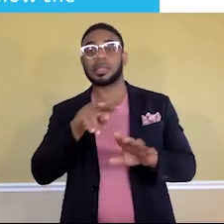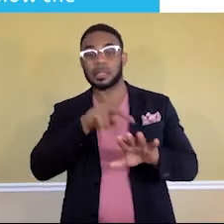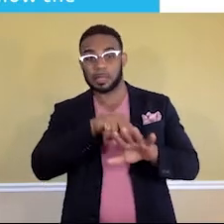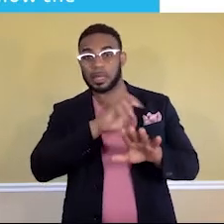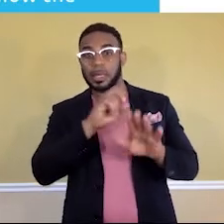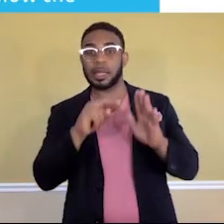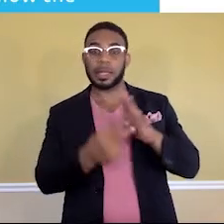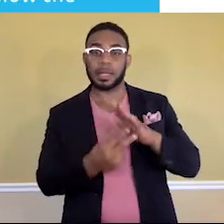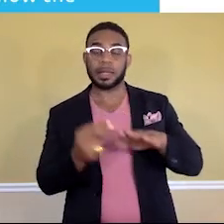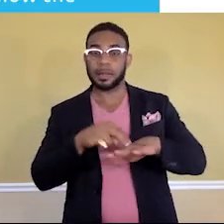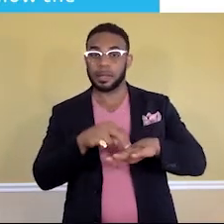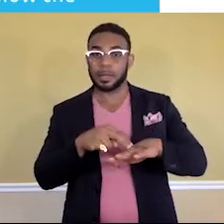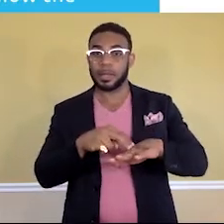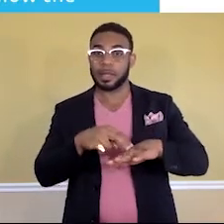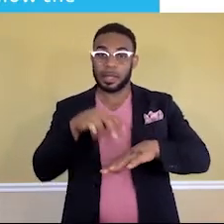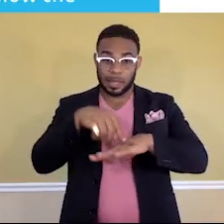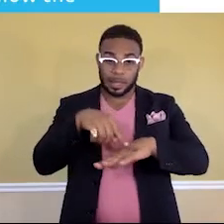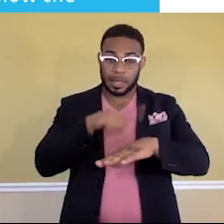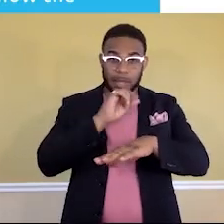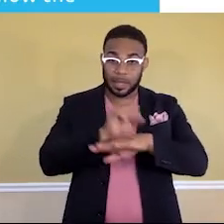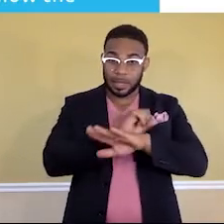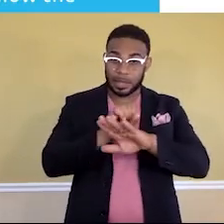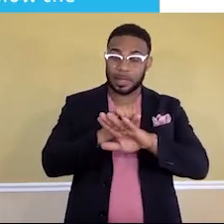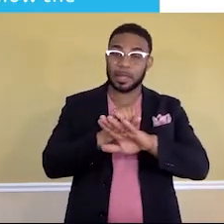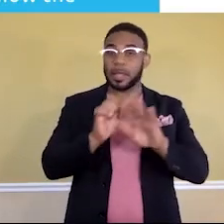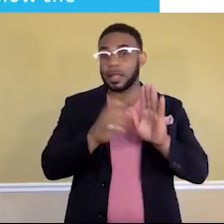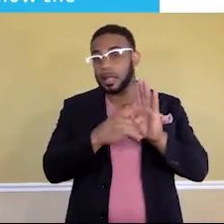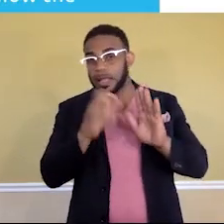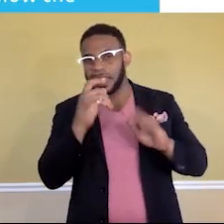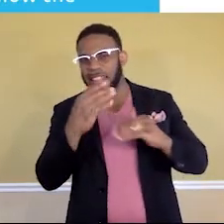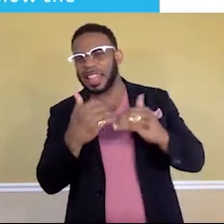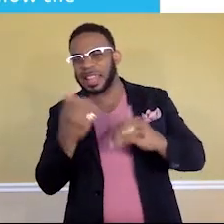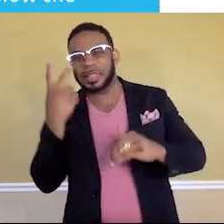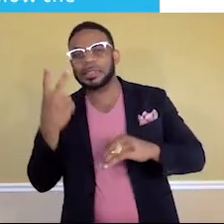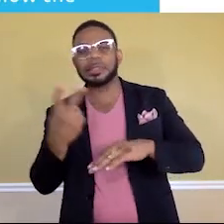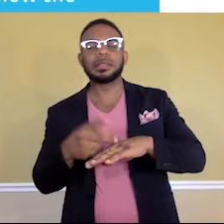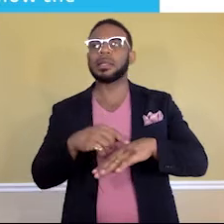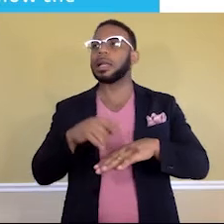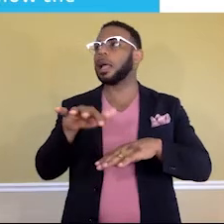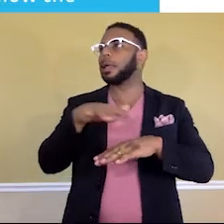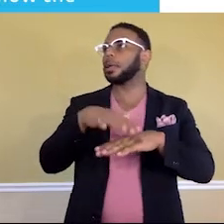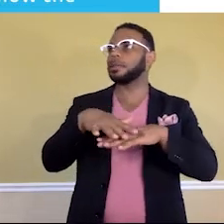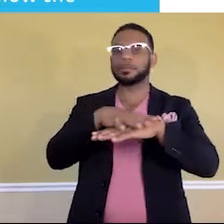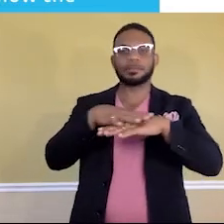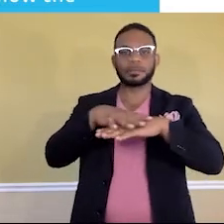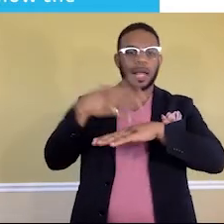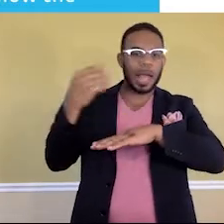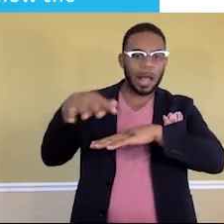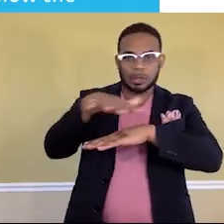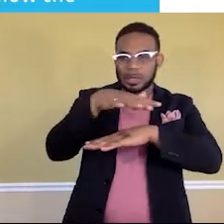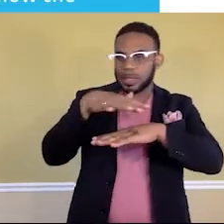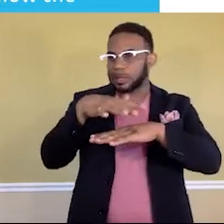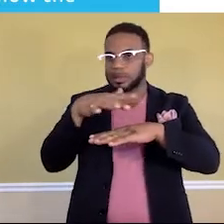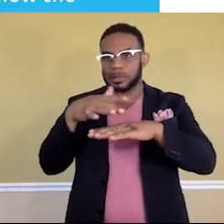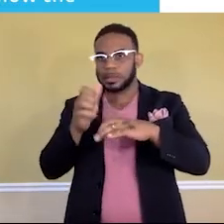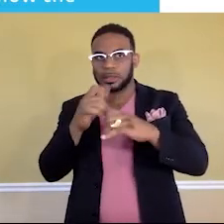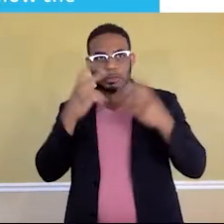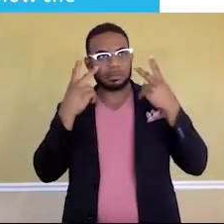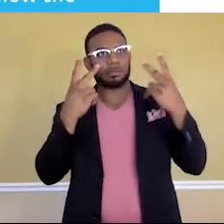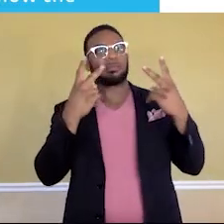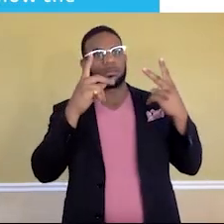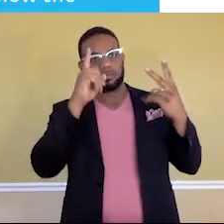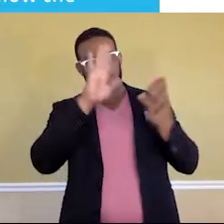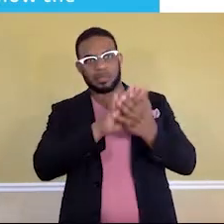bias. Explicit bias is those things that are easier to spot. They're on the outside and things that are just